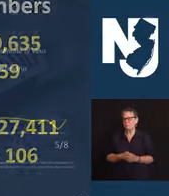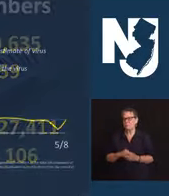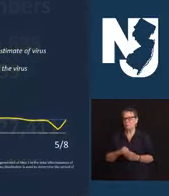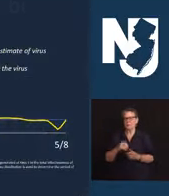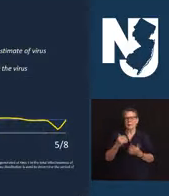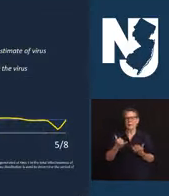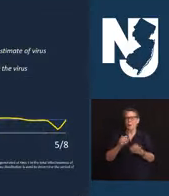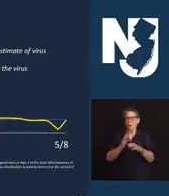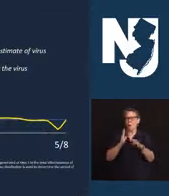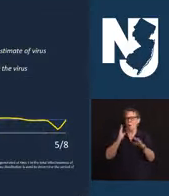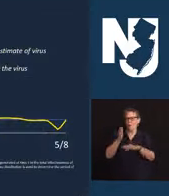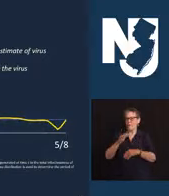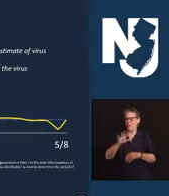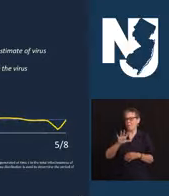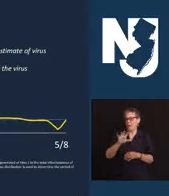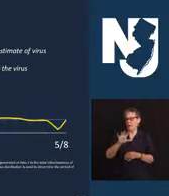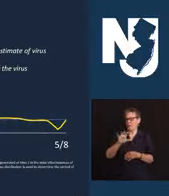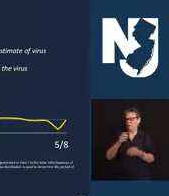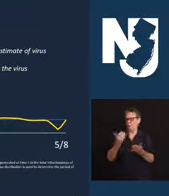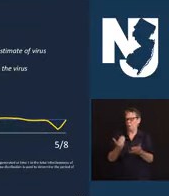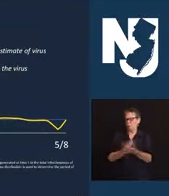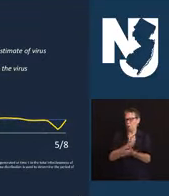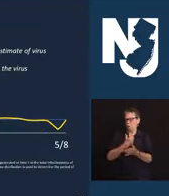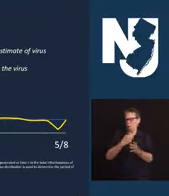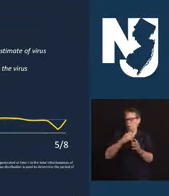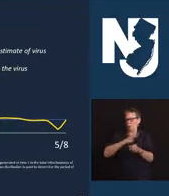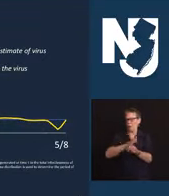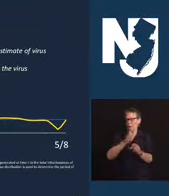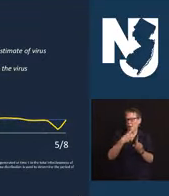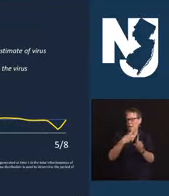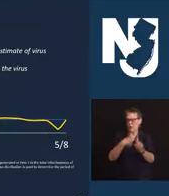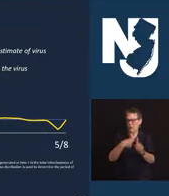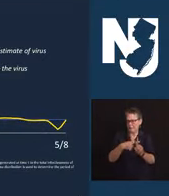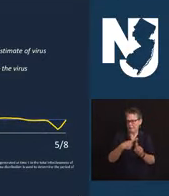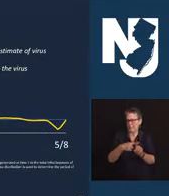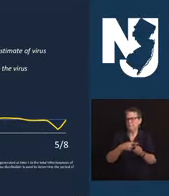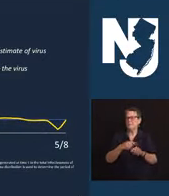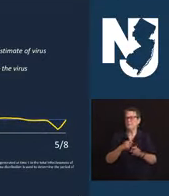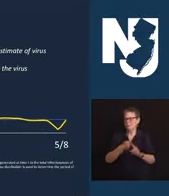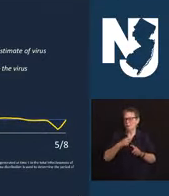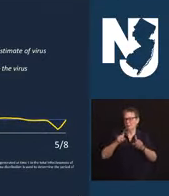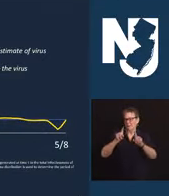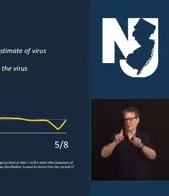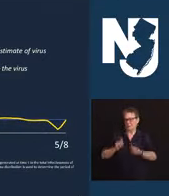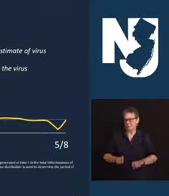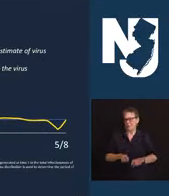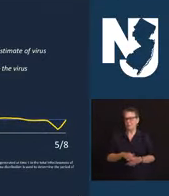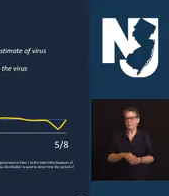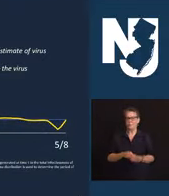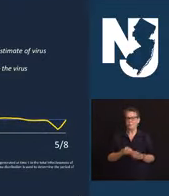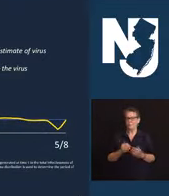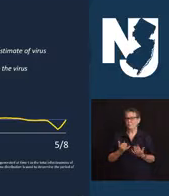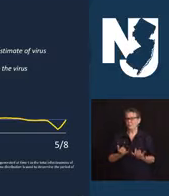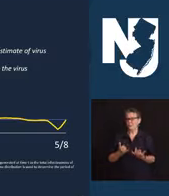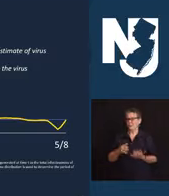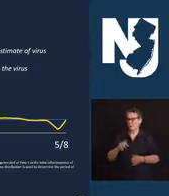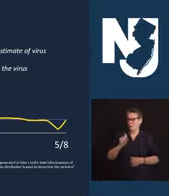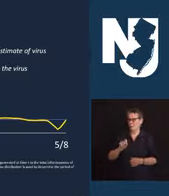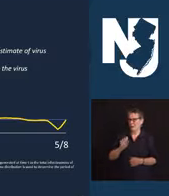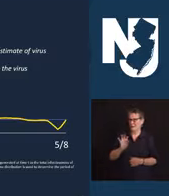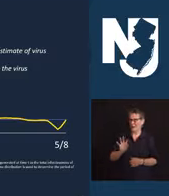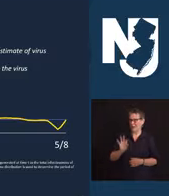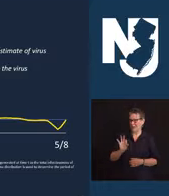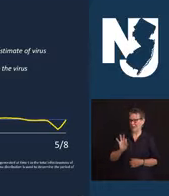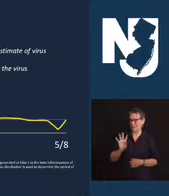Statewide rate of transmission is now 0.94, and as we had noted several times over the past week, given the rapid drop